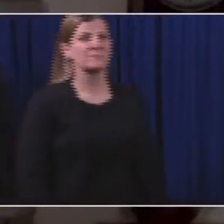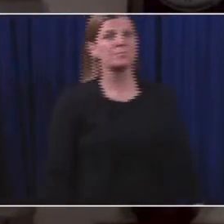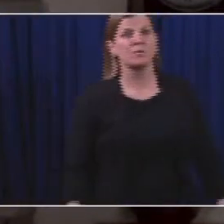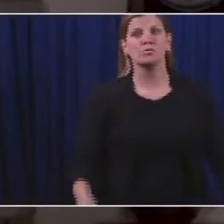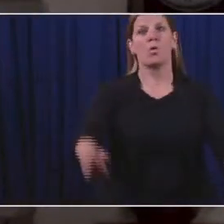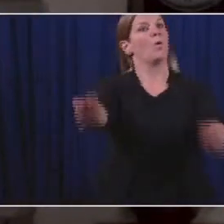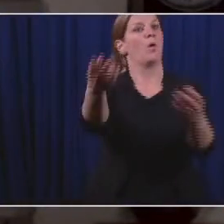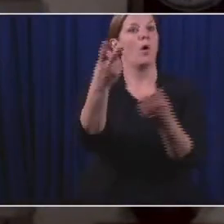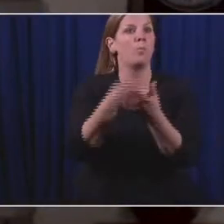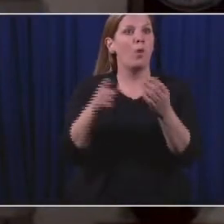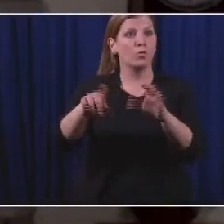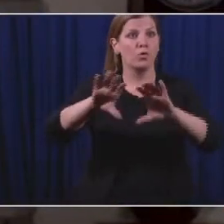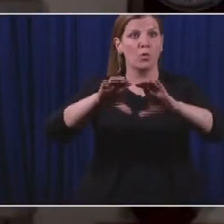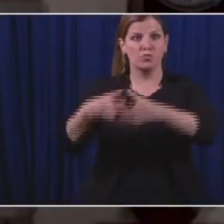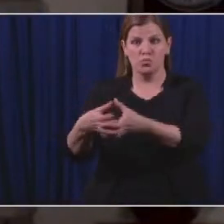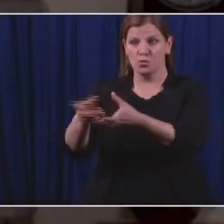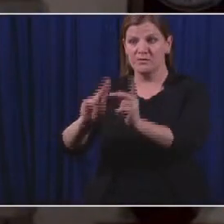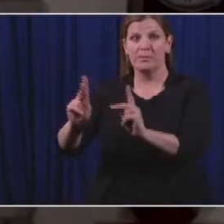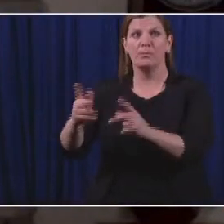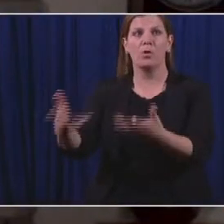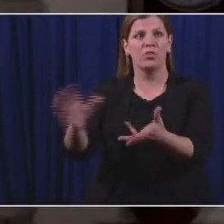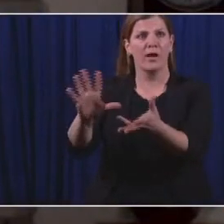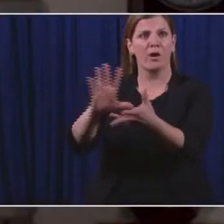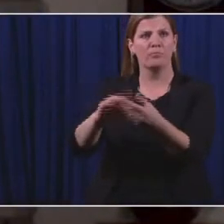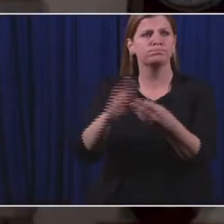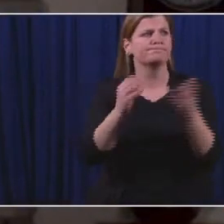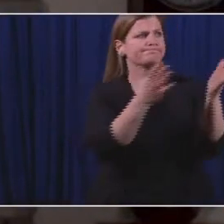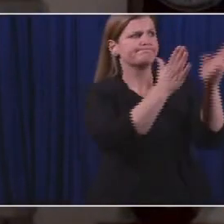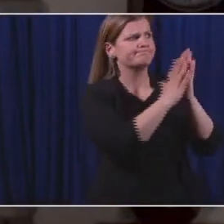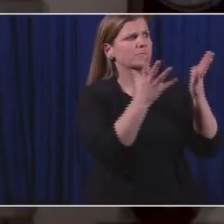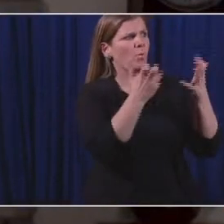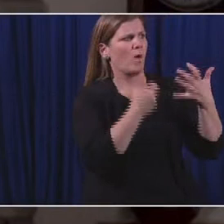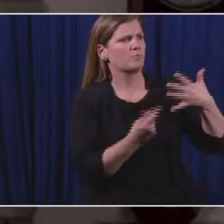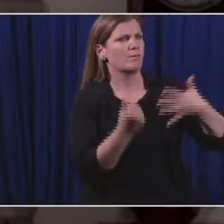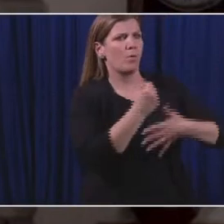Compelling case can be made for other groups of people.